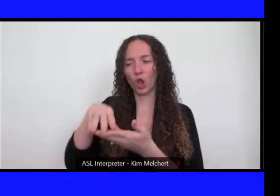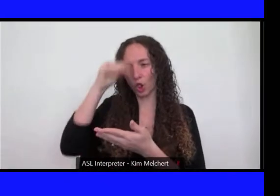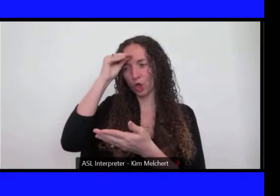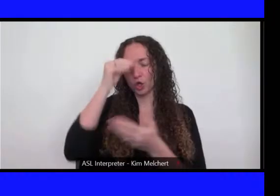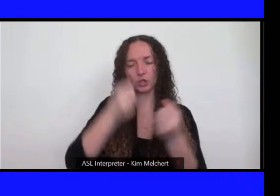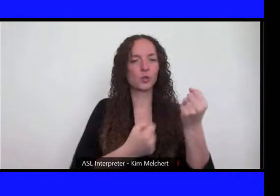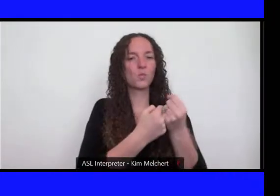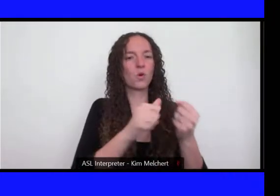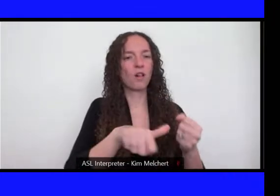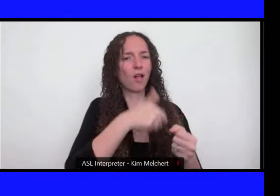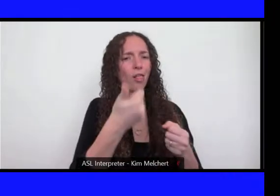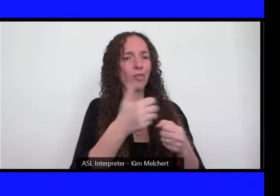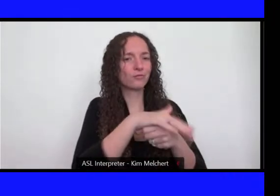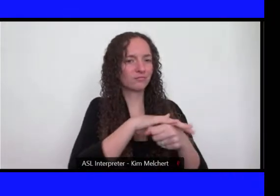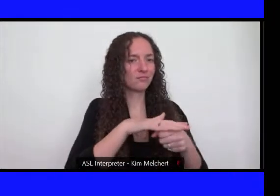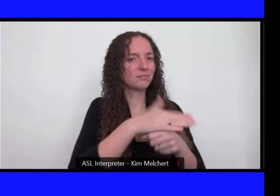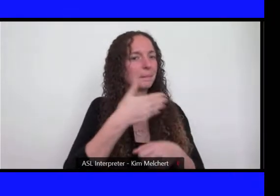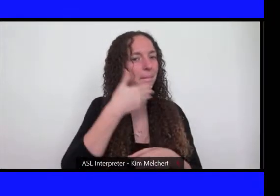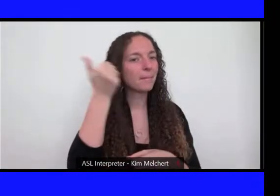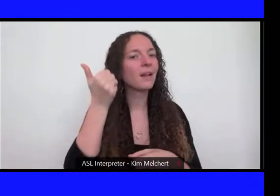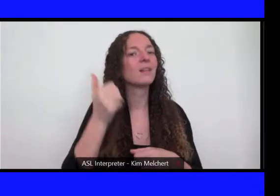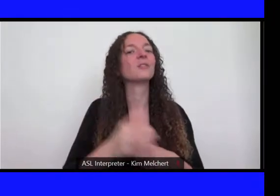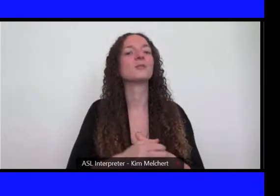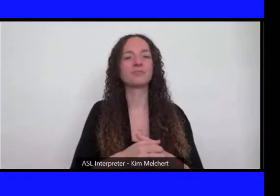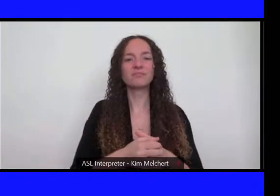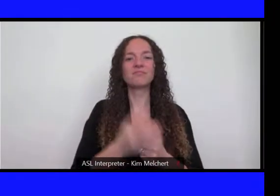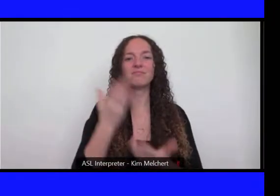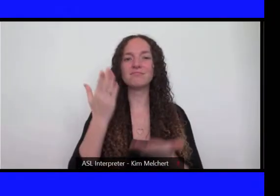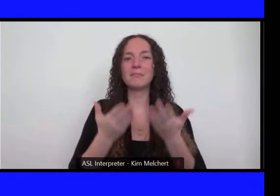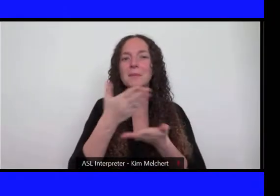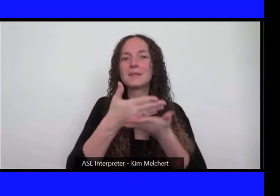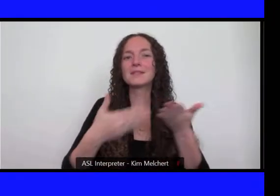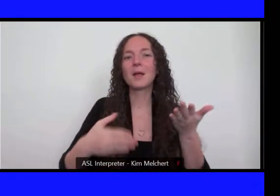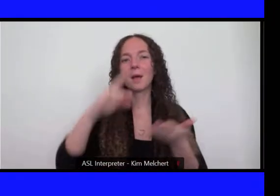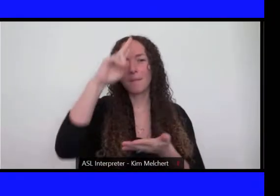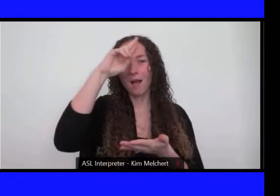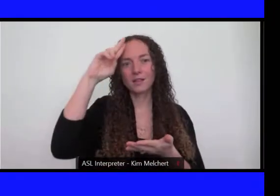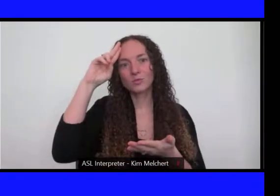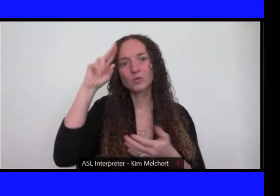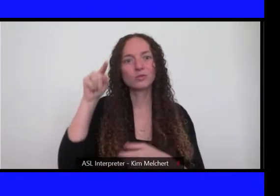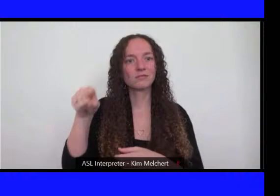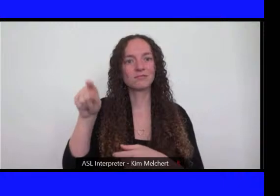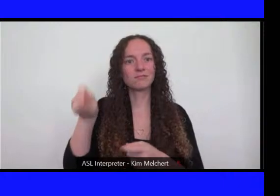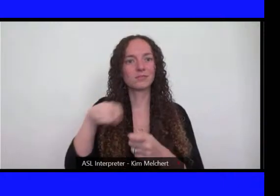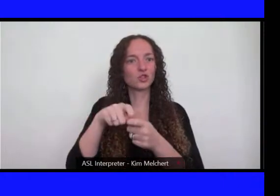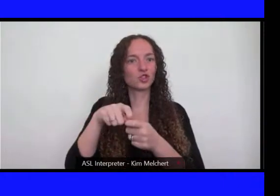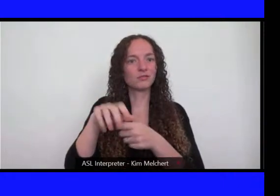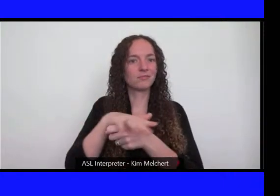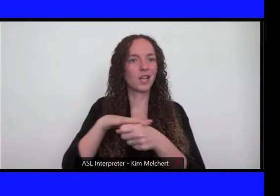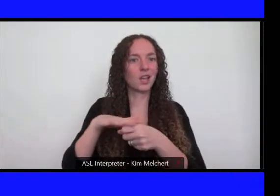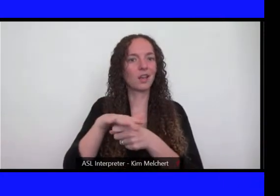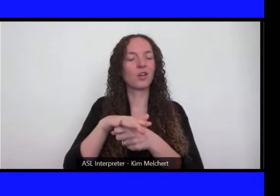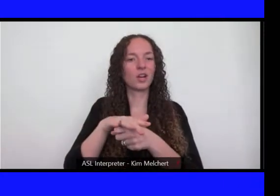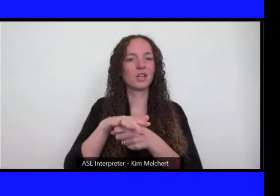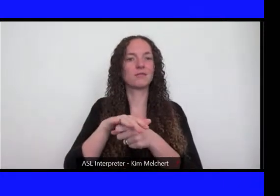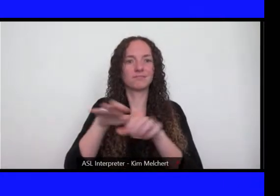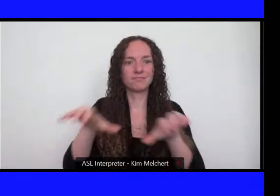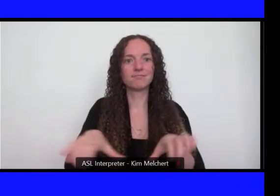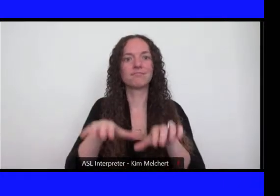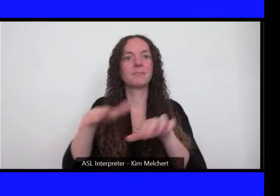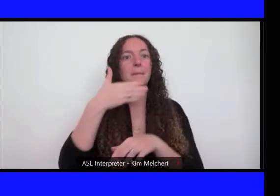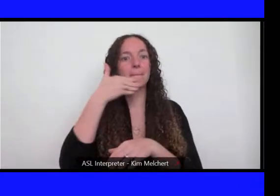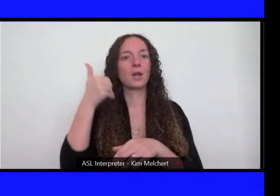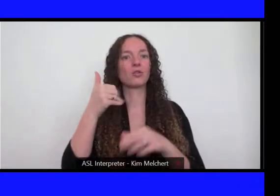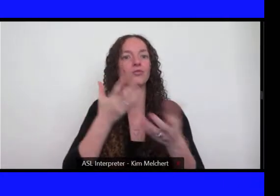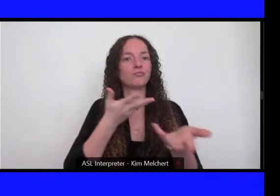Dr. Cineas, Eric, and Matt, and the IT group for putting this together. So thank you so much.